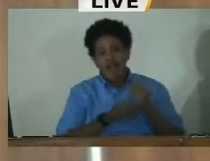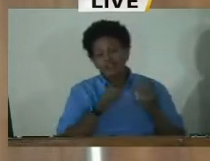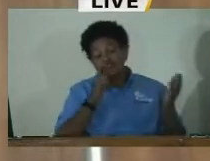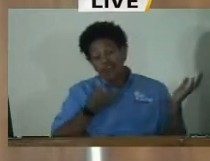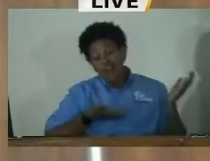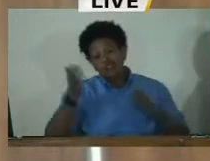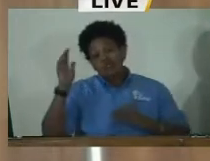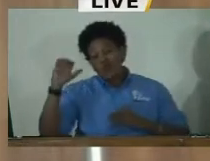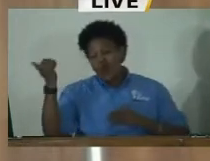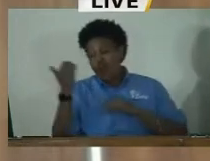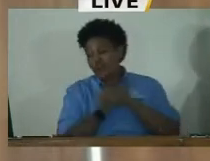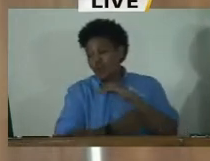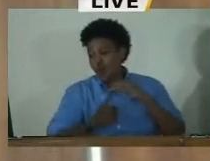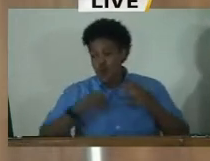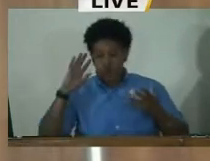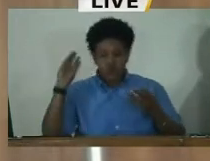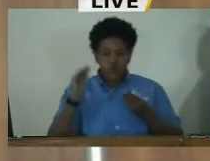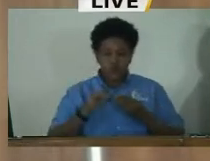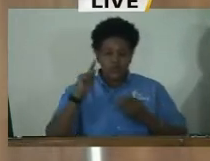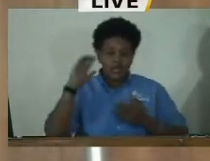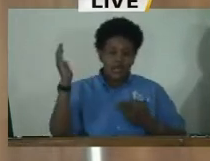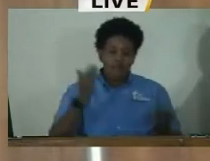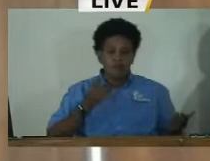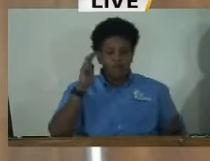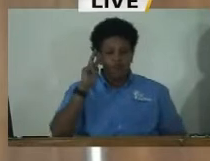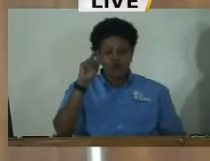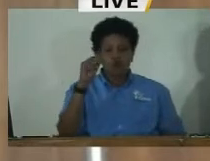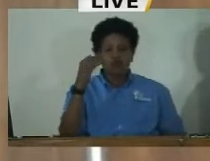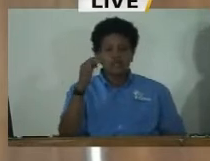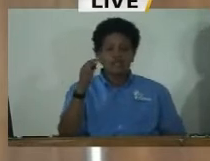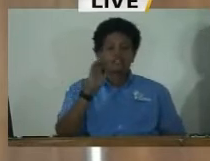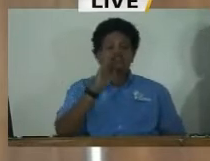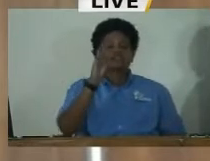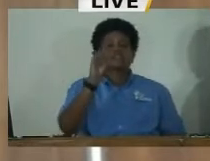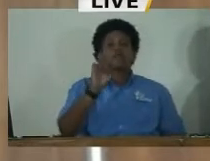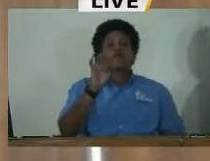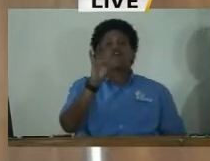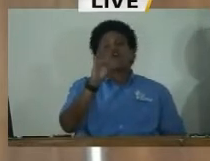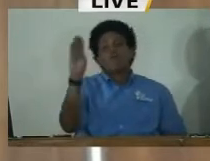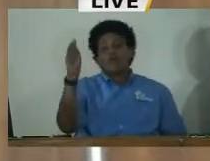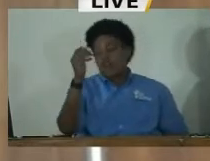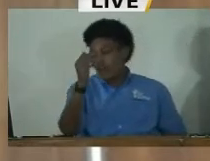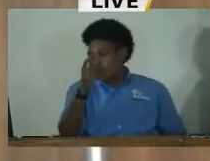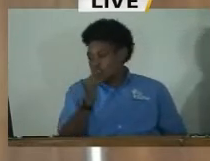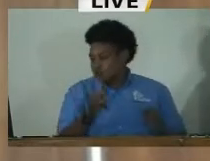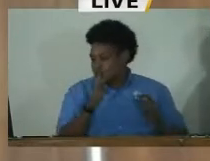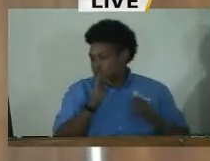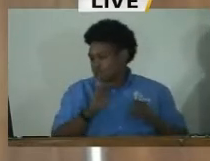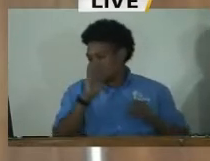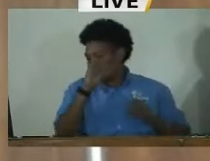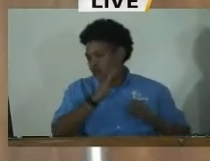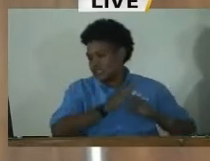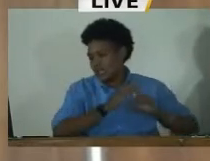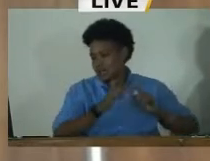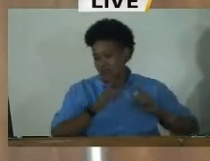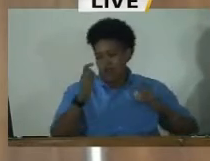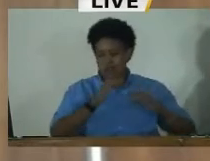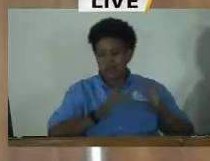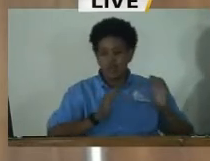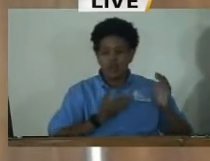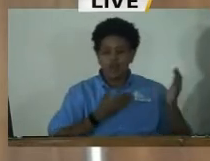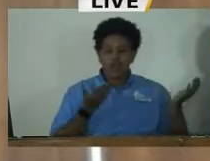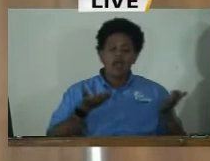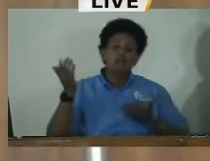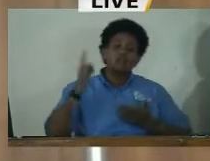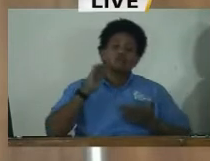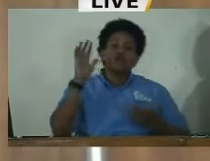exported. Our total imports for 2019 were about $6.4 billion, which was 4 times larger than our exports,